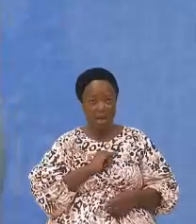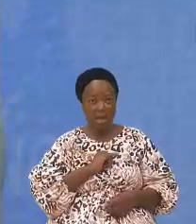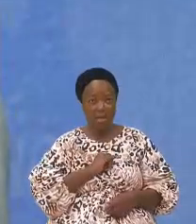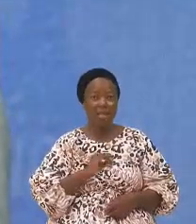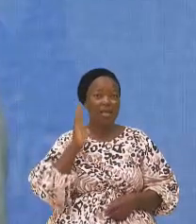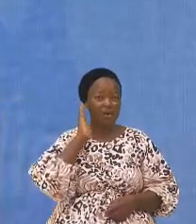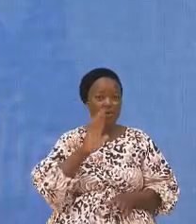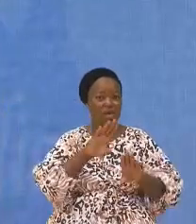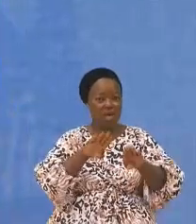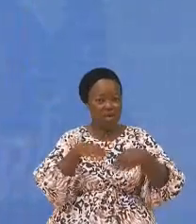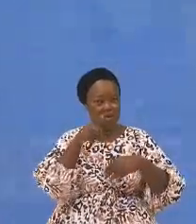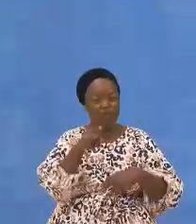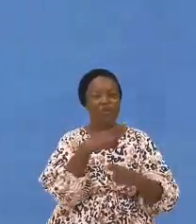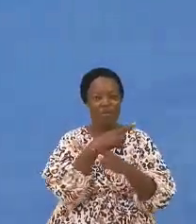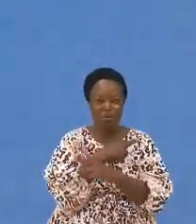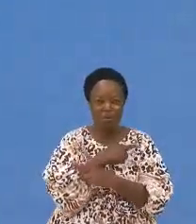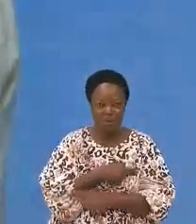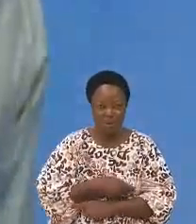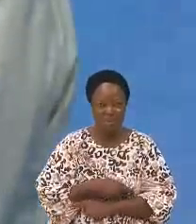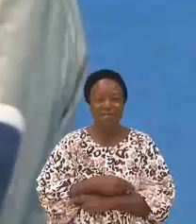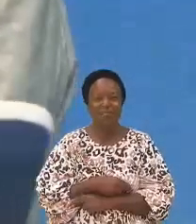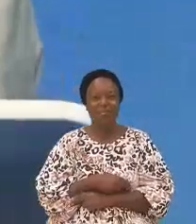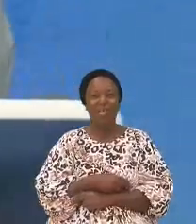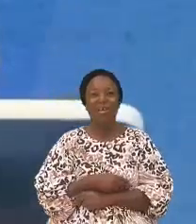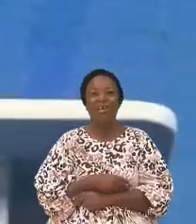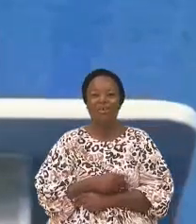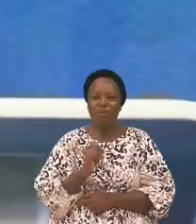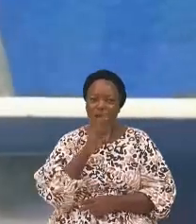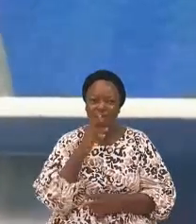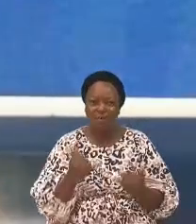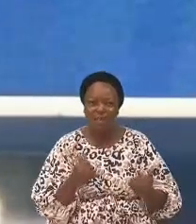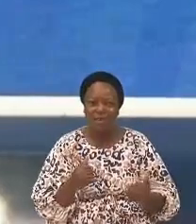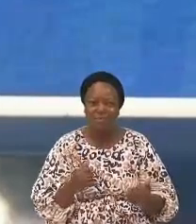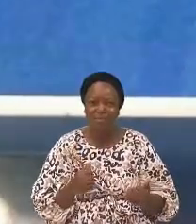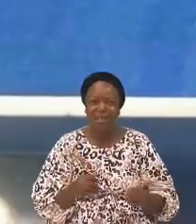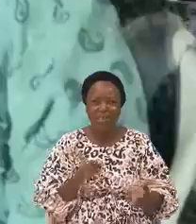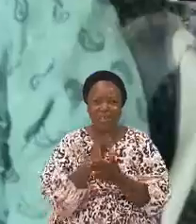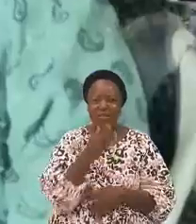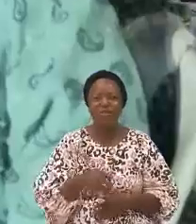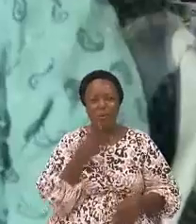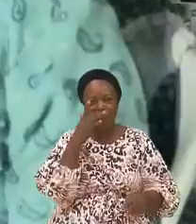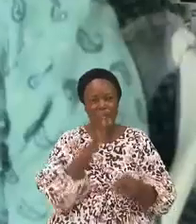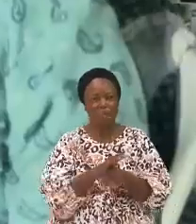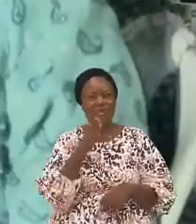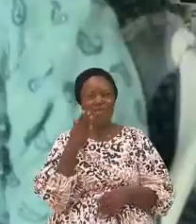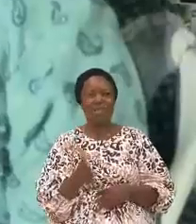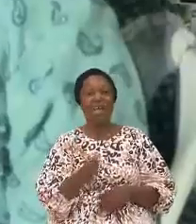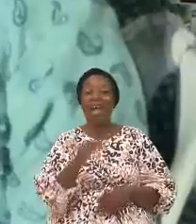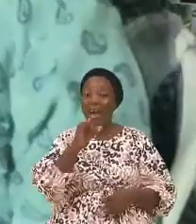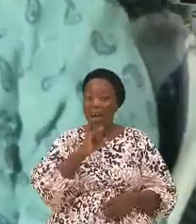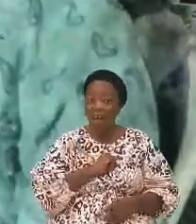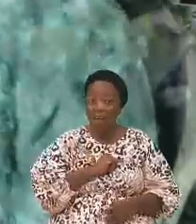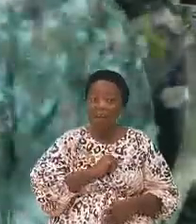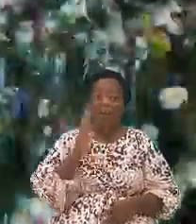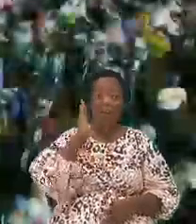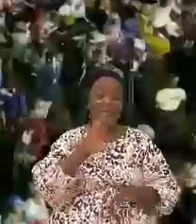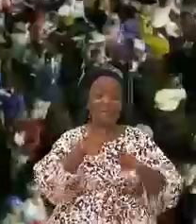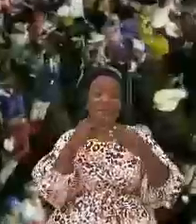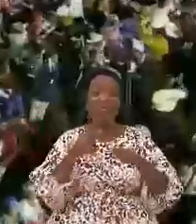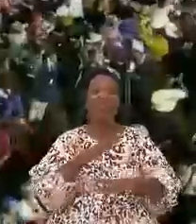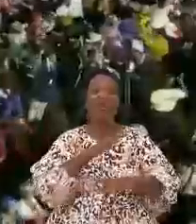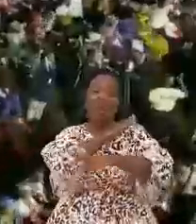cross and the curse. And he said, I will give you rest. Where are you?